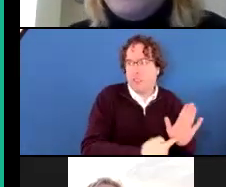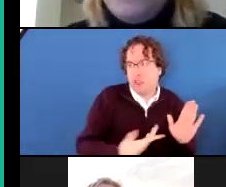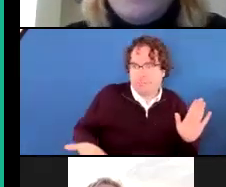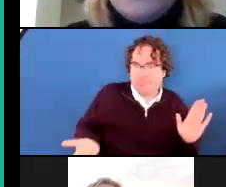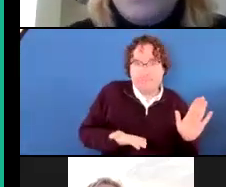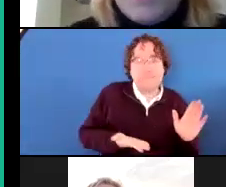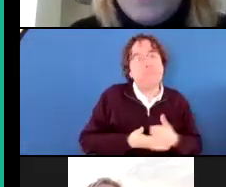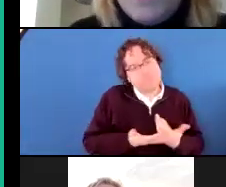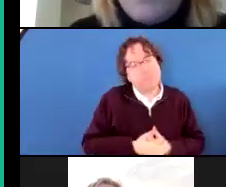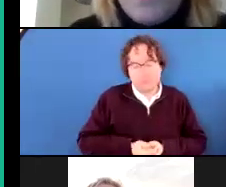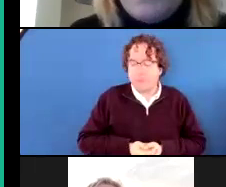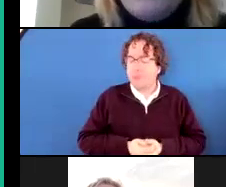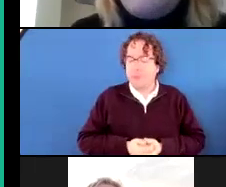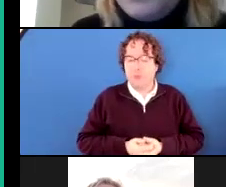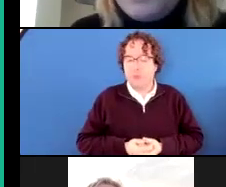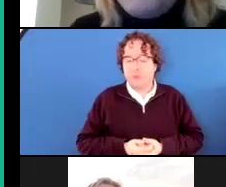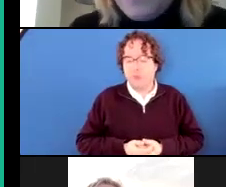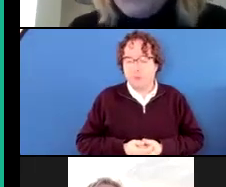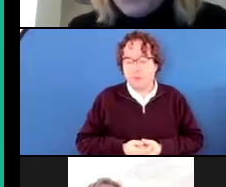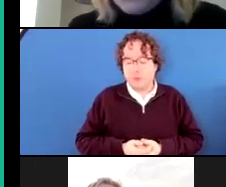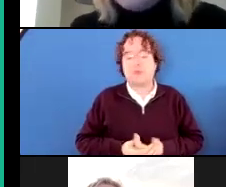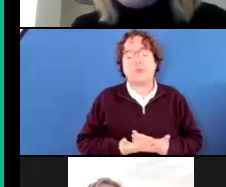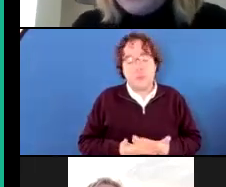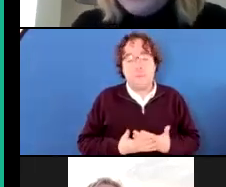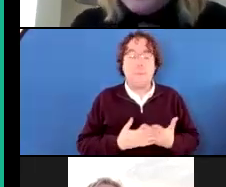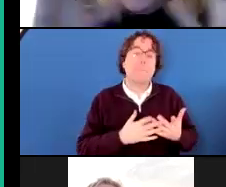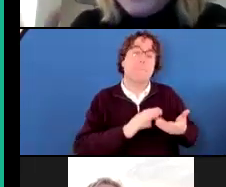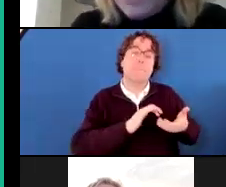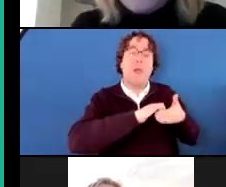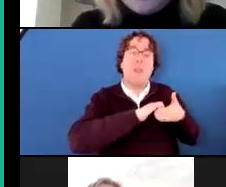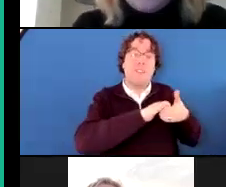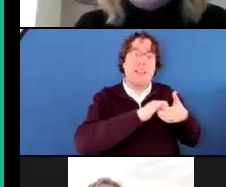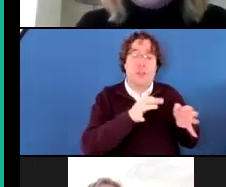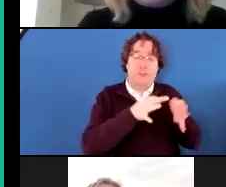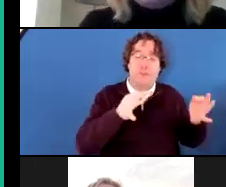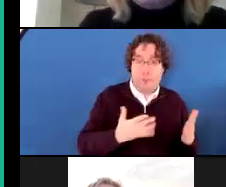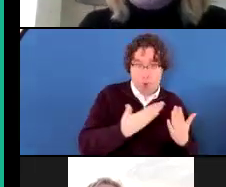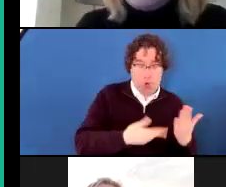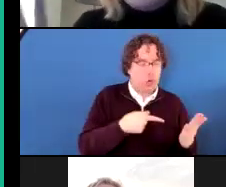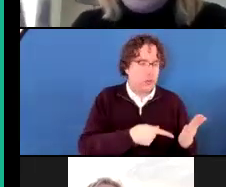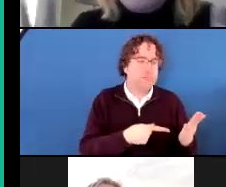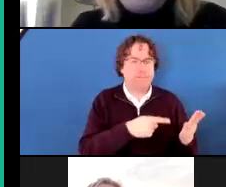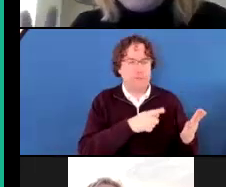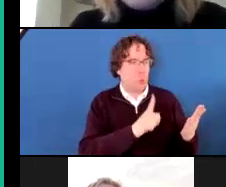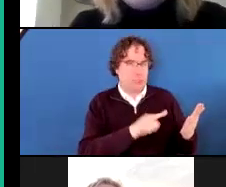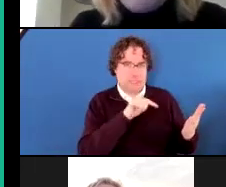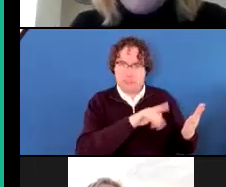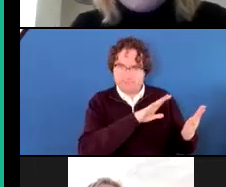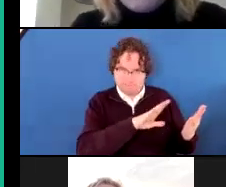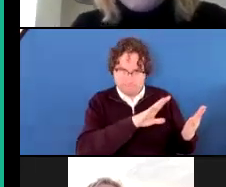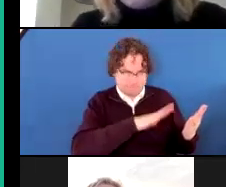Okay, so looking, if I may, at the fellowship framework, the shape of the fellowship as a whole. The